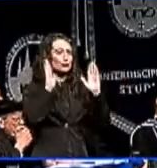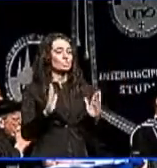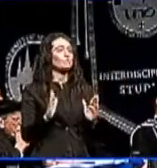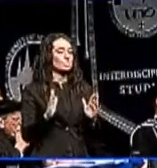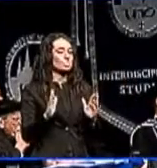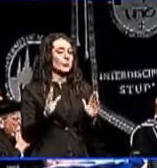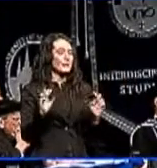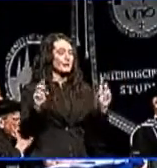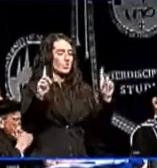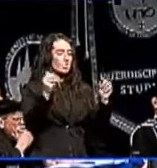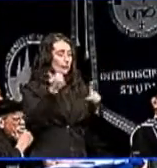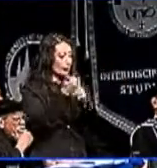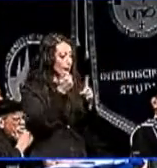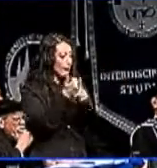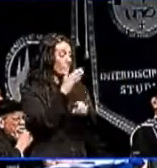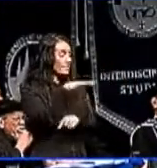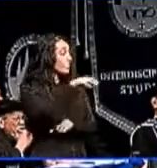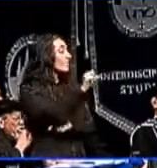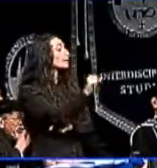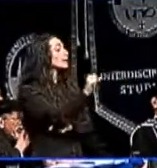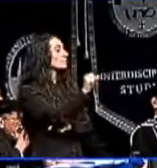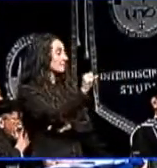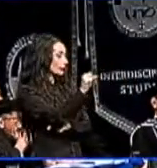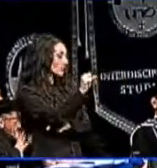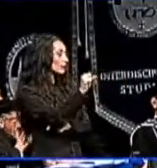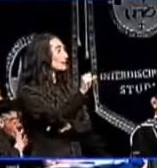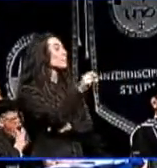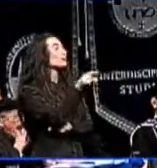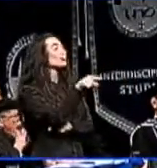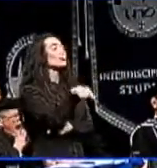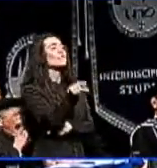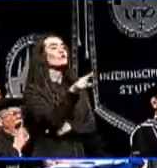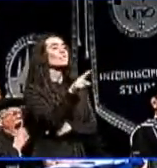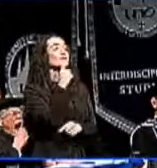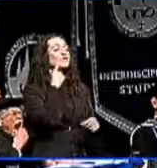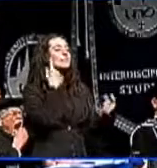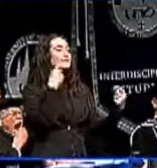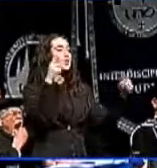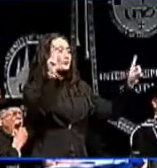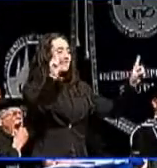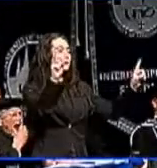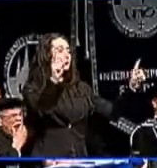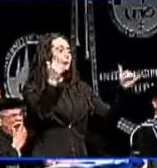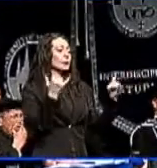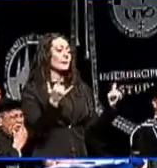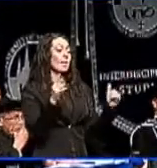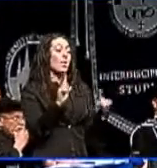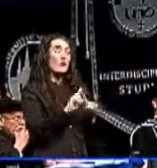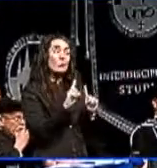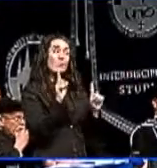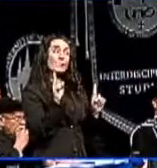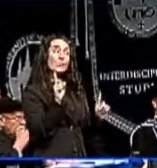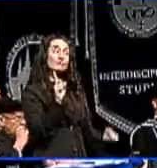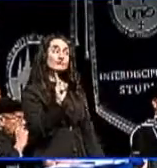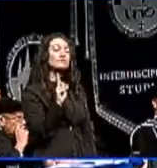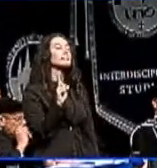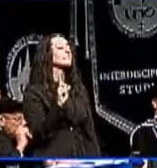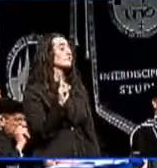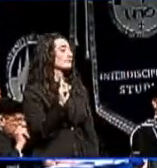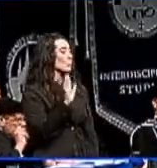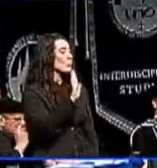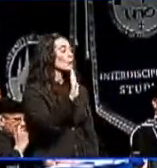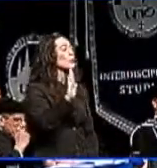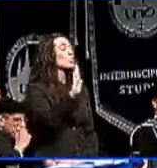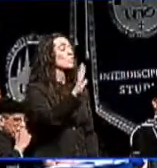And yes, they must indeed celebrate today. However, they are the